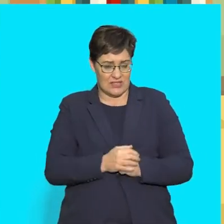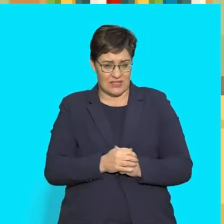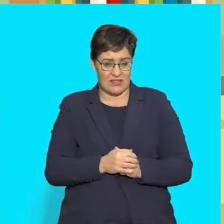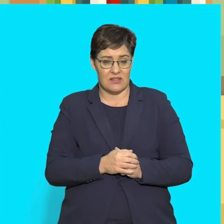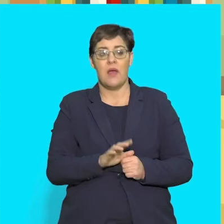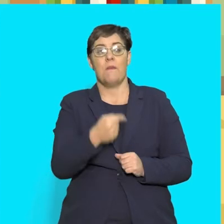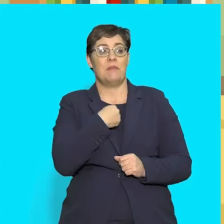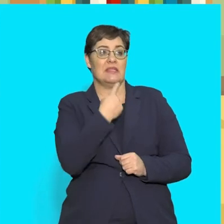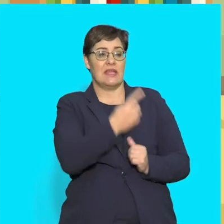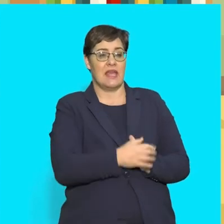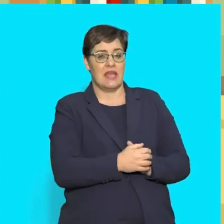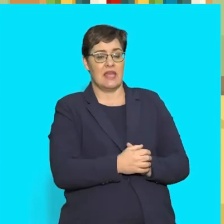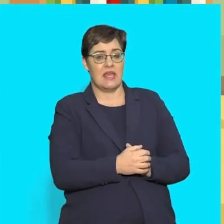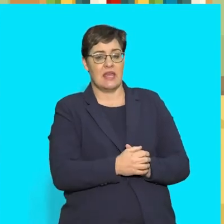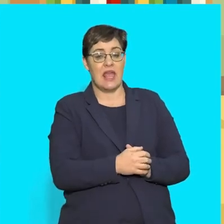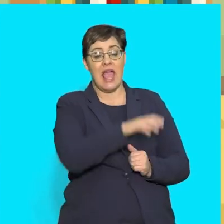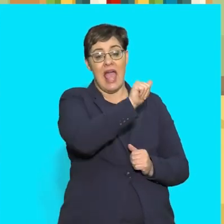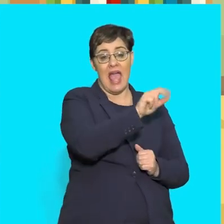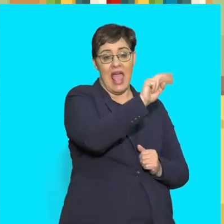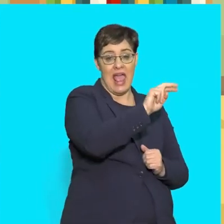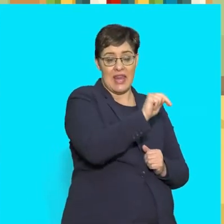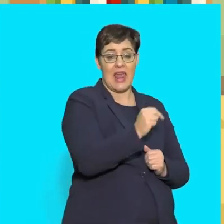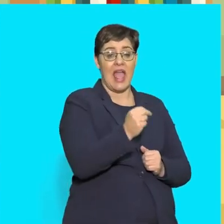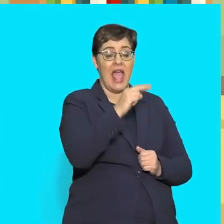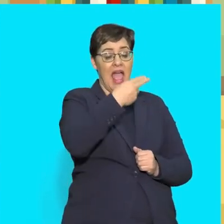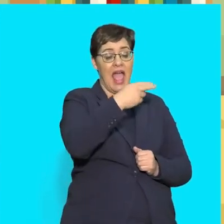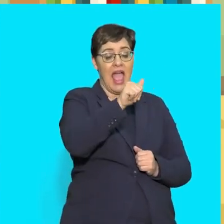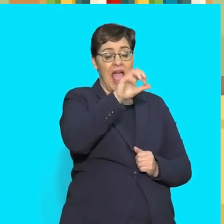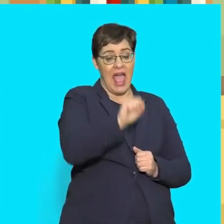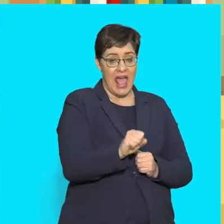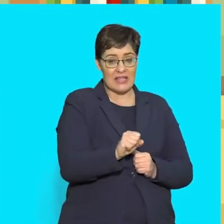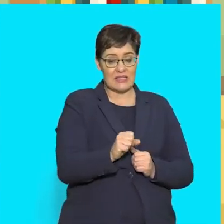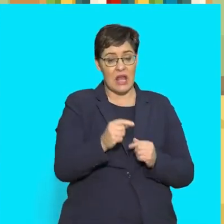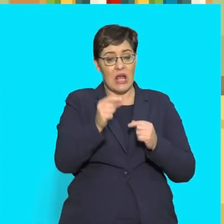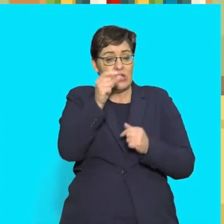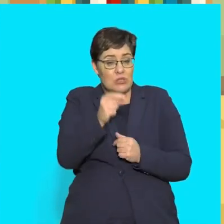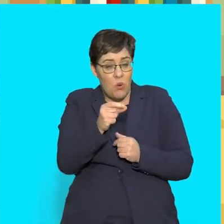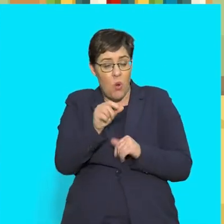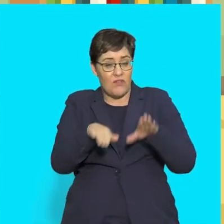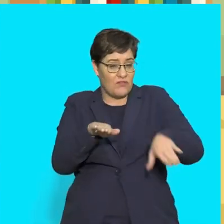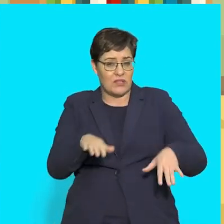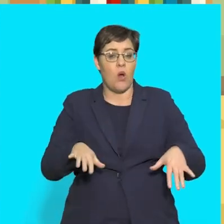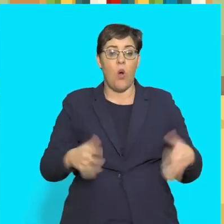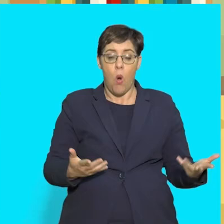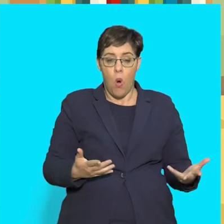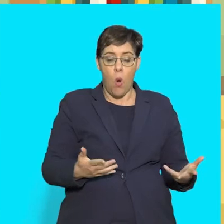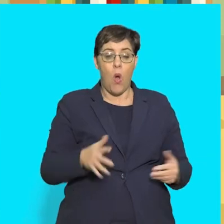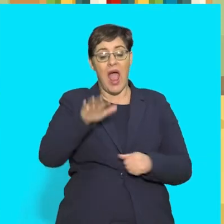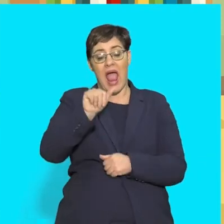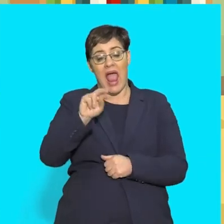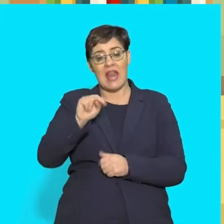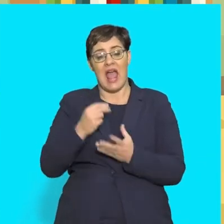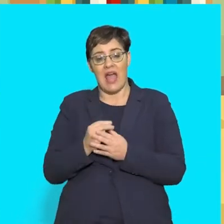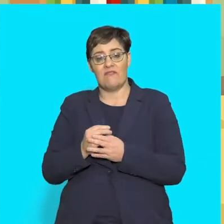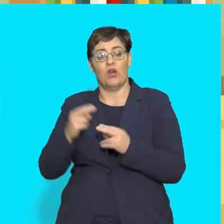carefully. Do I say, Anne has small feet? Or do I say, Anne has short